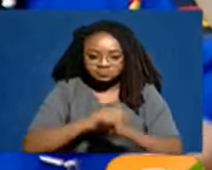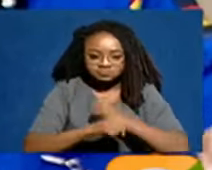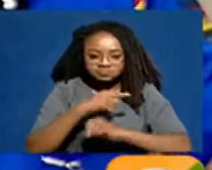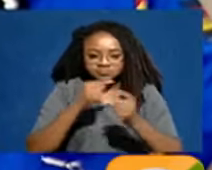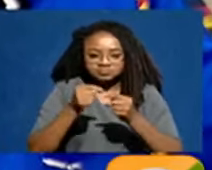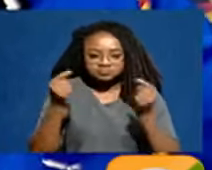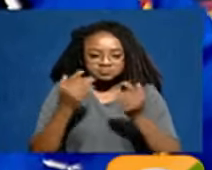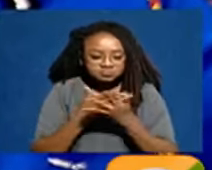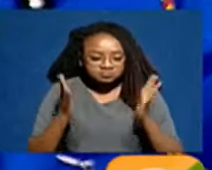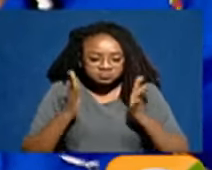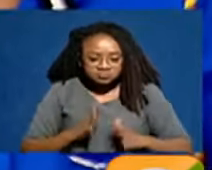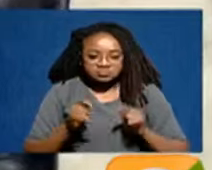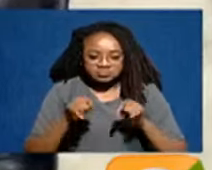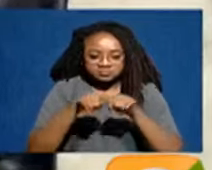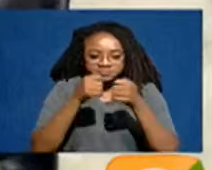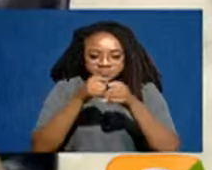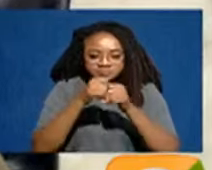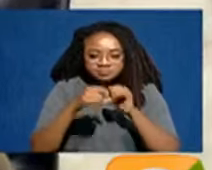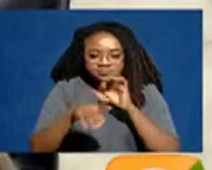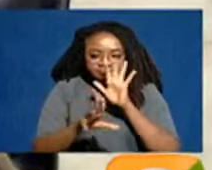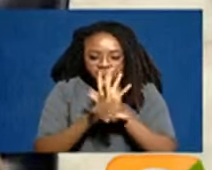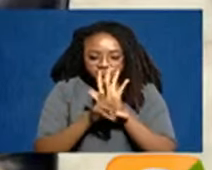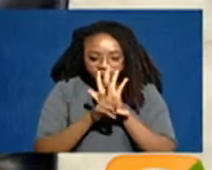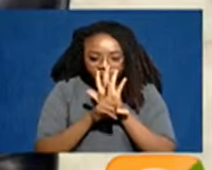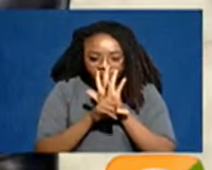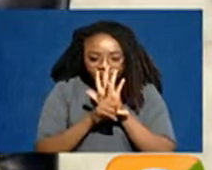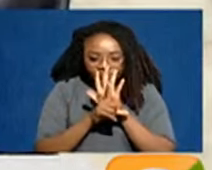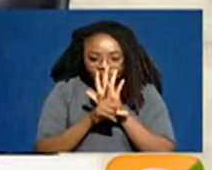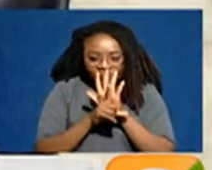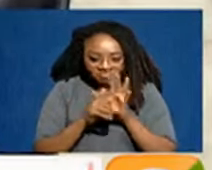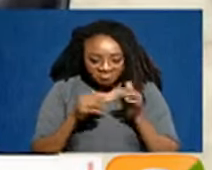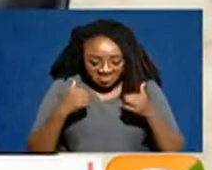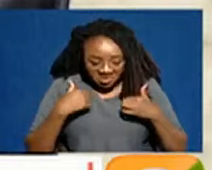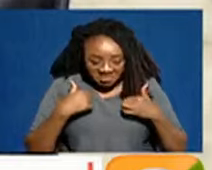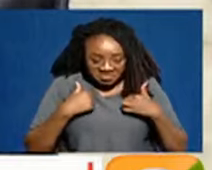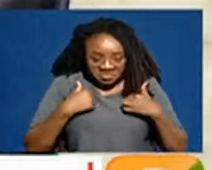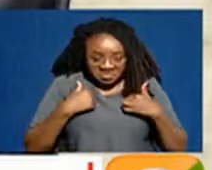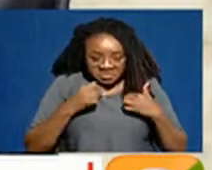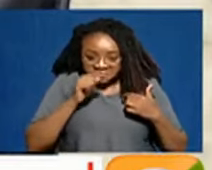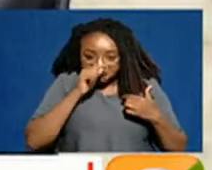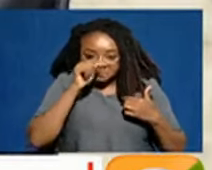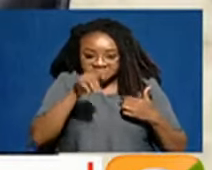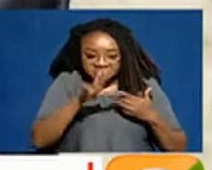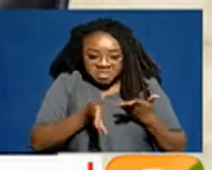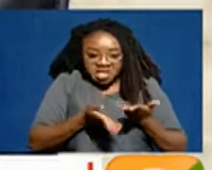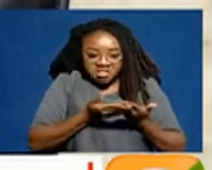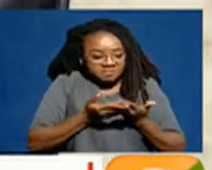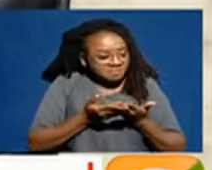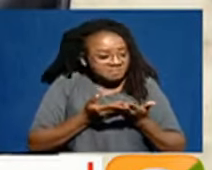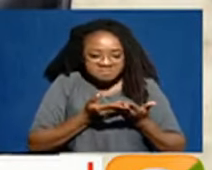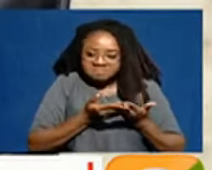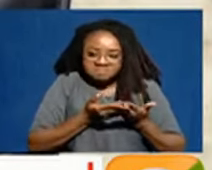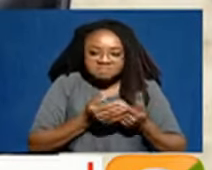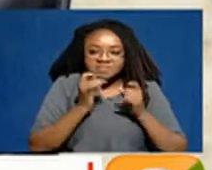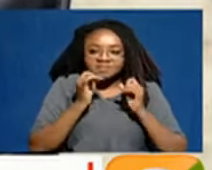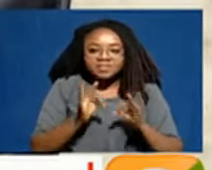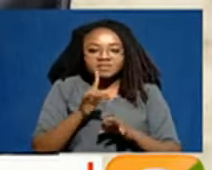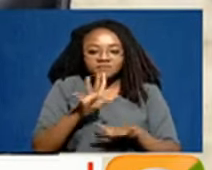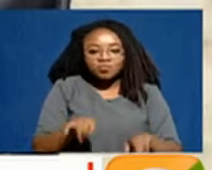anyone in violation of the law. I will not intervene. You'll be arrested, go to court, go to